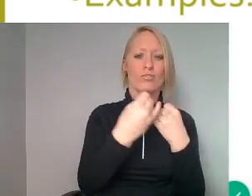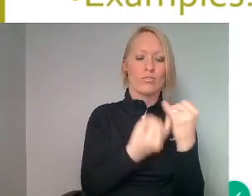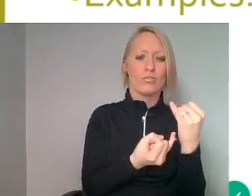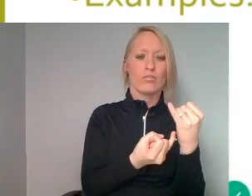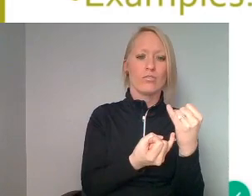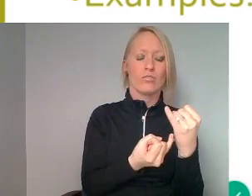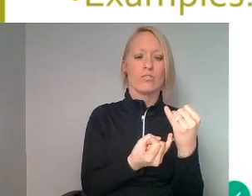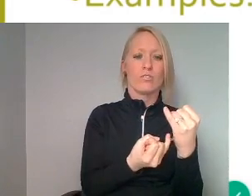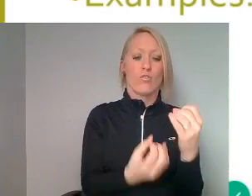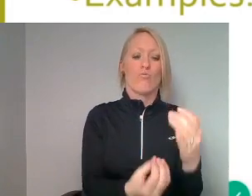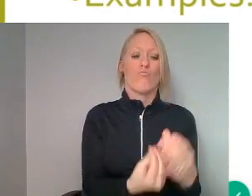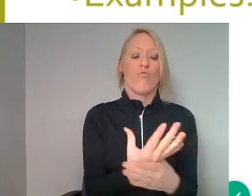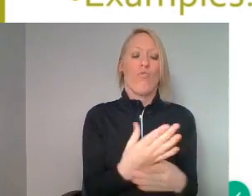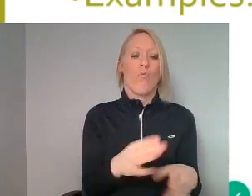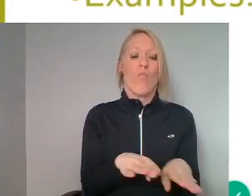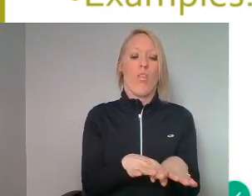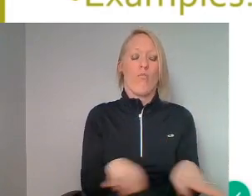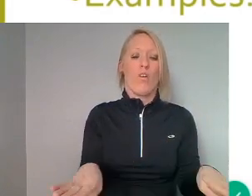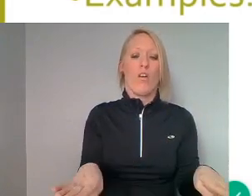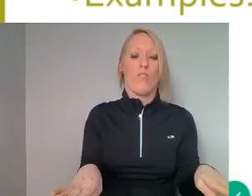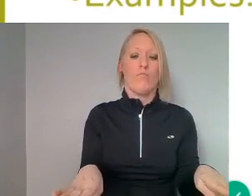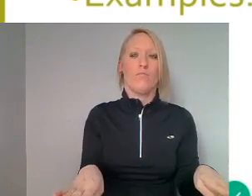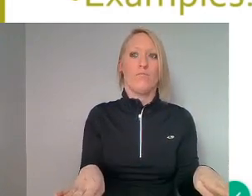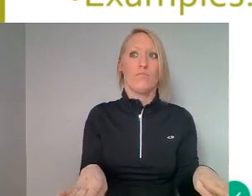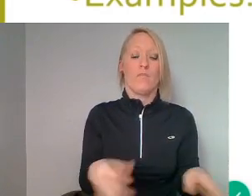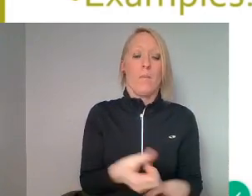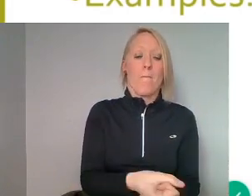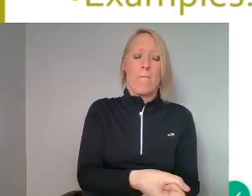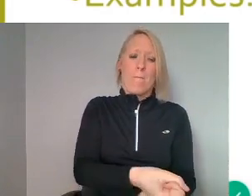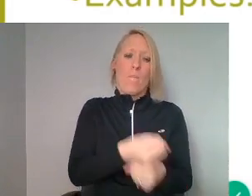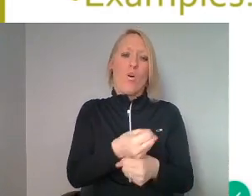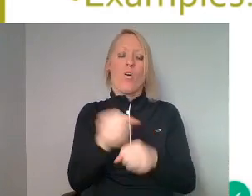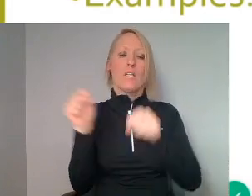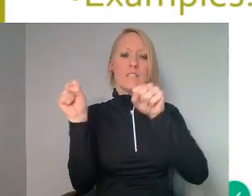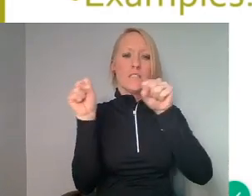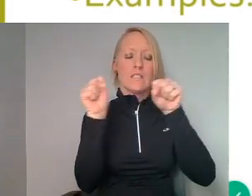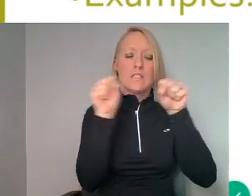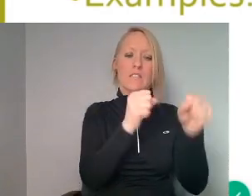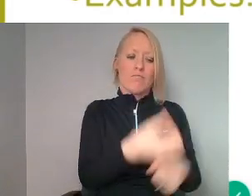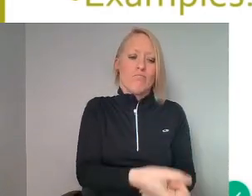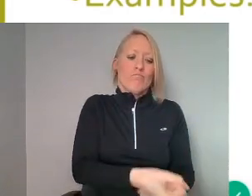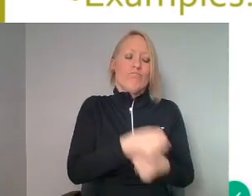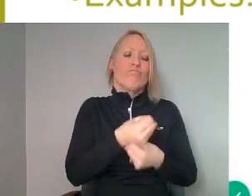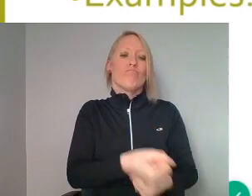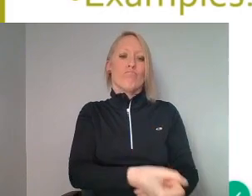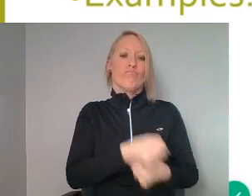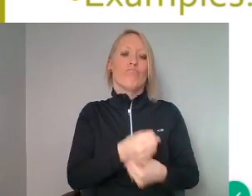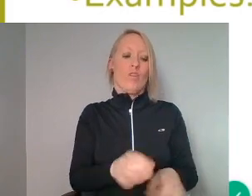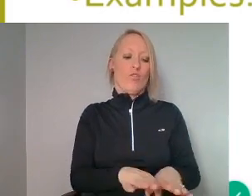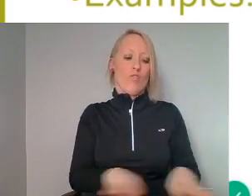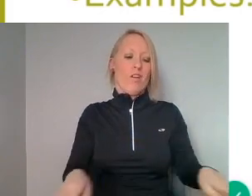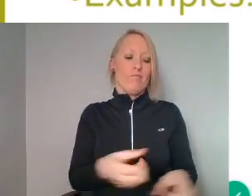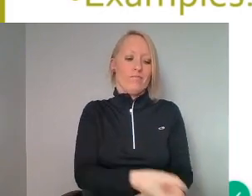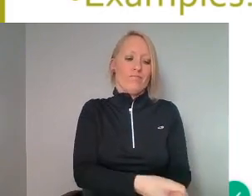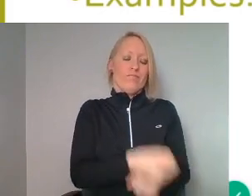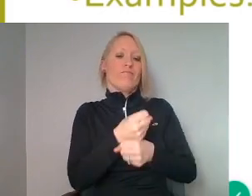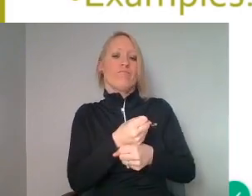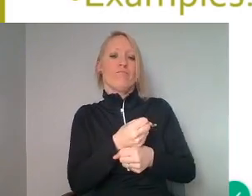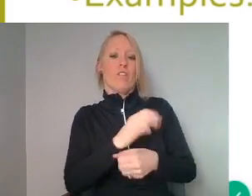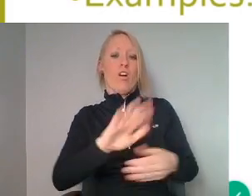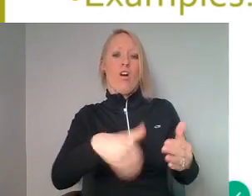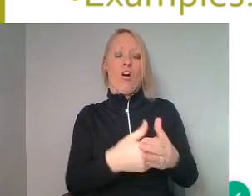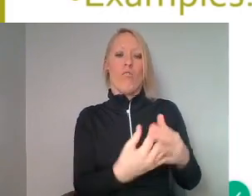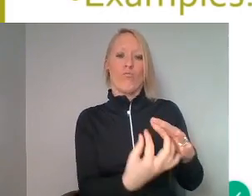you've ever pulled carrots from the earth, you'll notice that they're kind of hard to remove because they have all of these roots like keeping them in there. Whereas